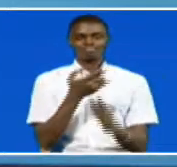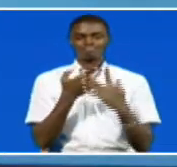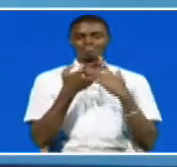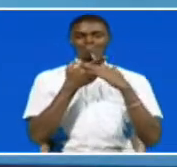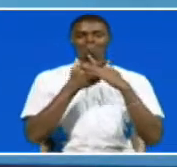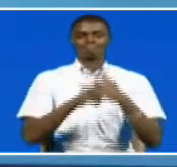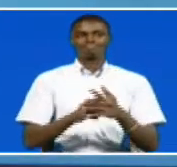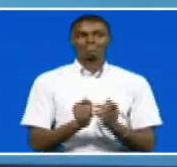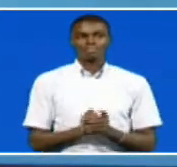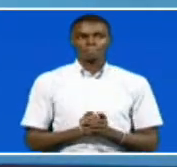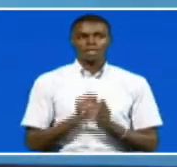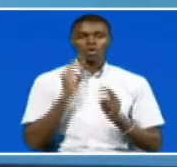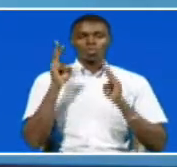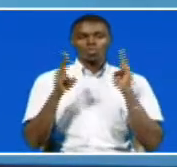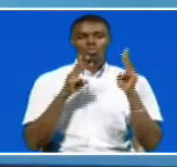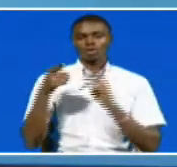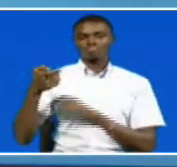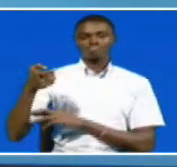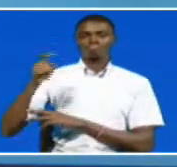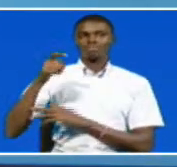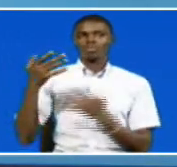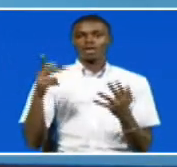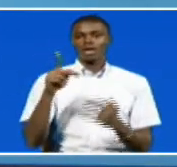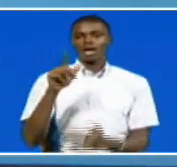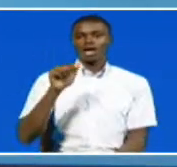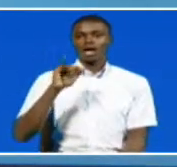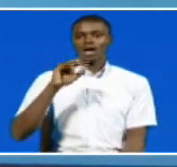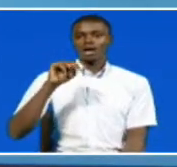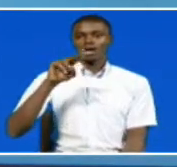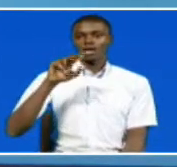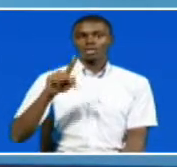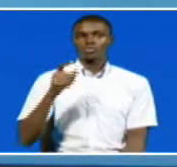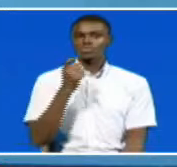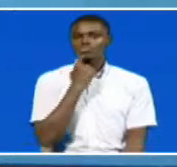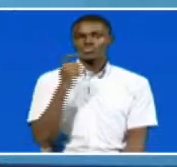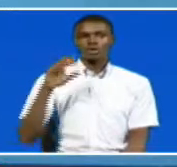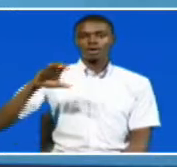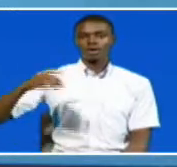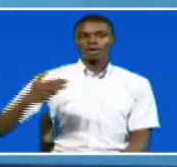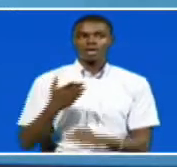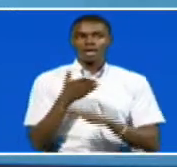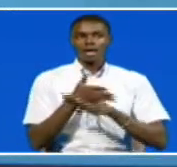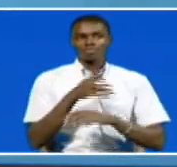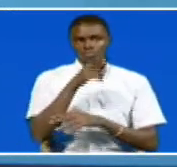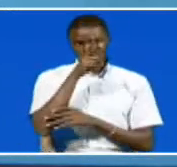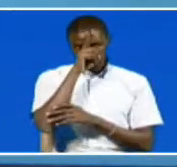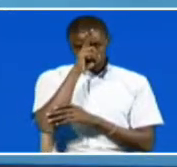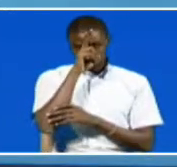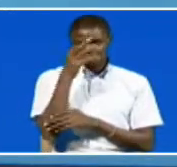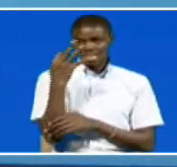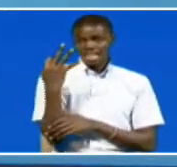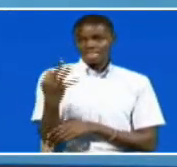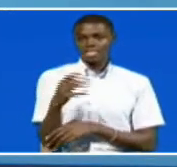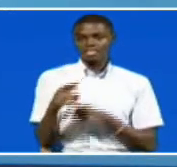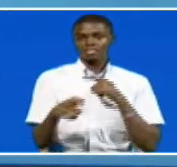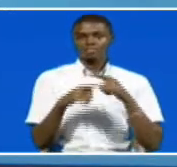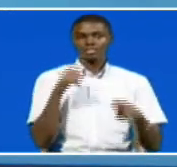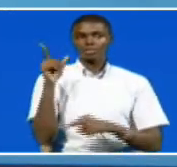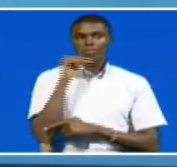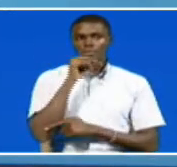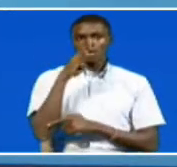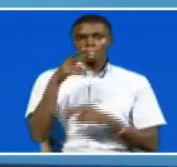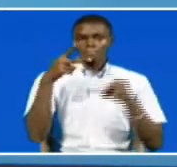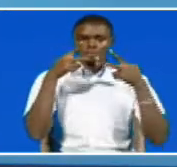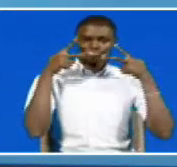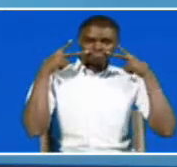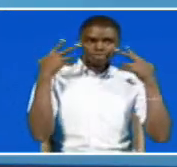started. Now, tension is still high at Kainuk area, Turkana County, after at least three police officers were killed by